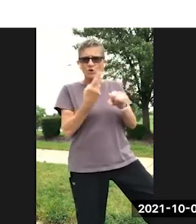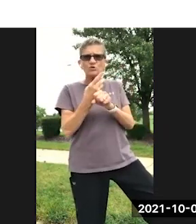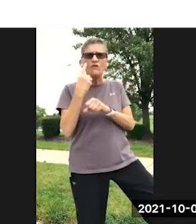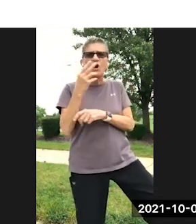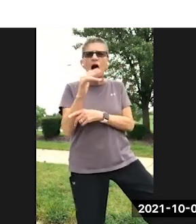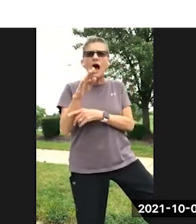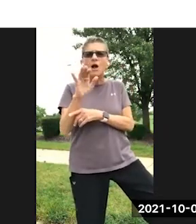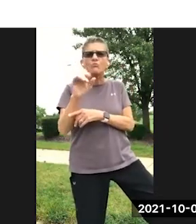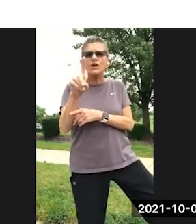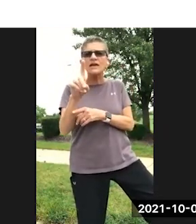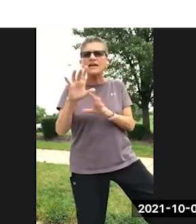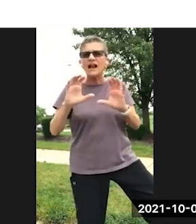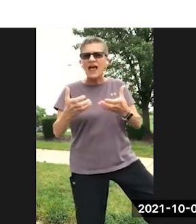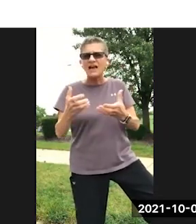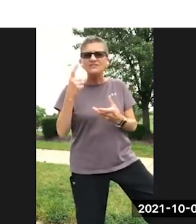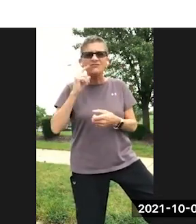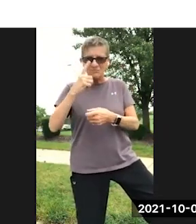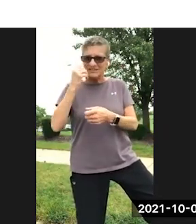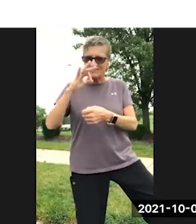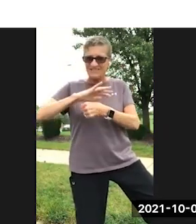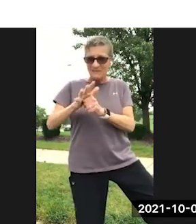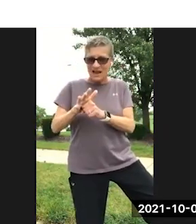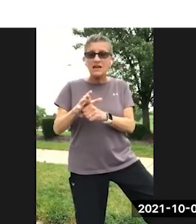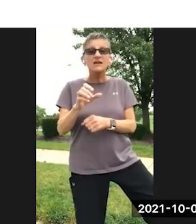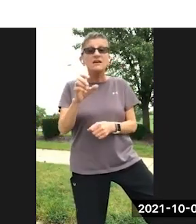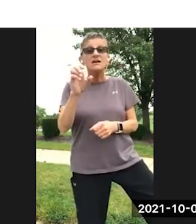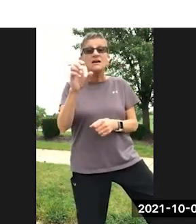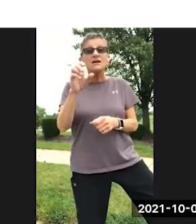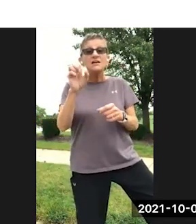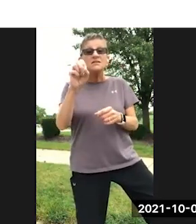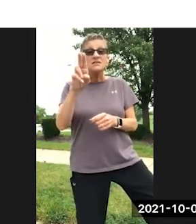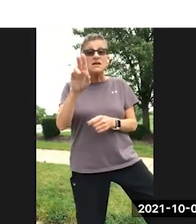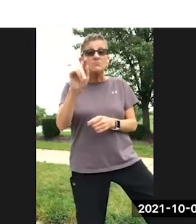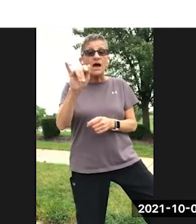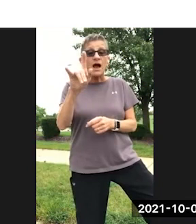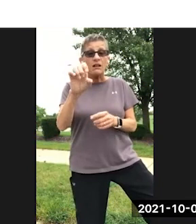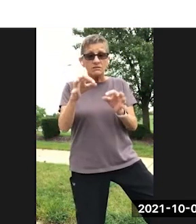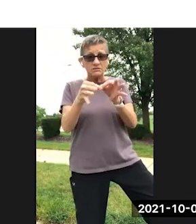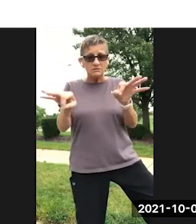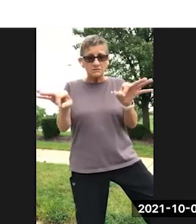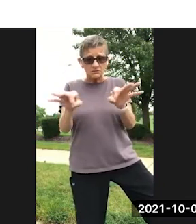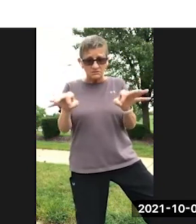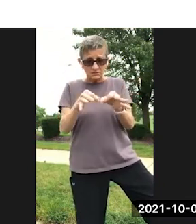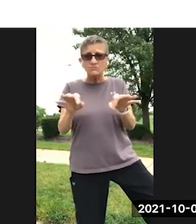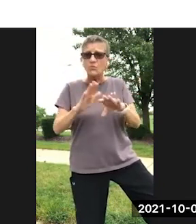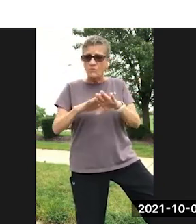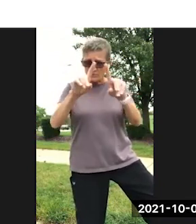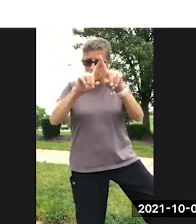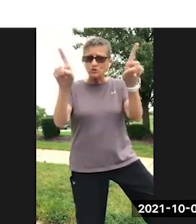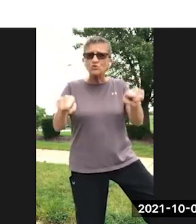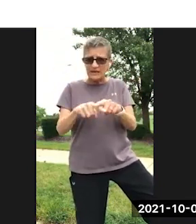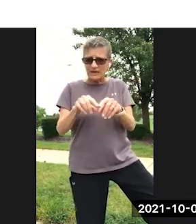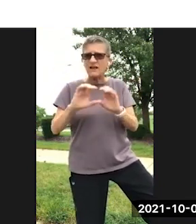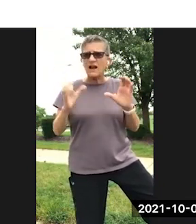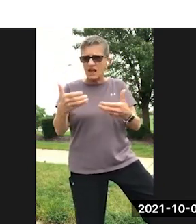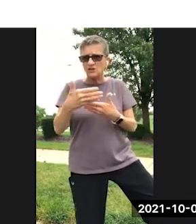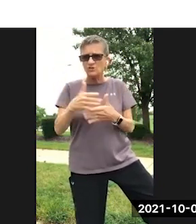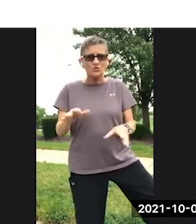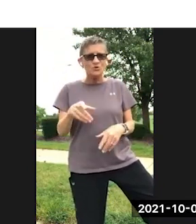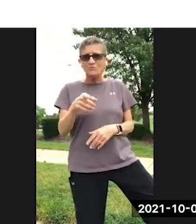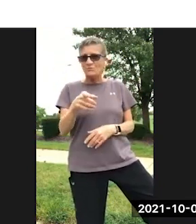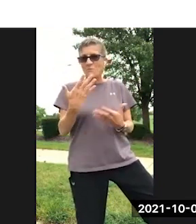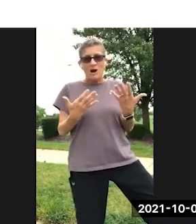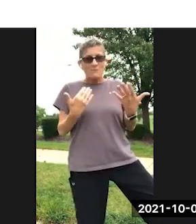with the pandemic, and subtitles will go onto the screen in a classroom, which I'm sure has all kinds of pluses